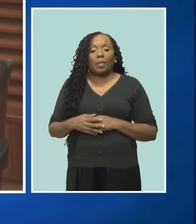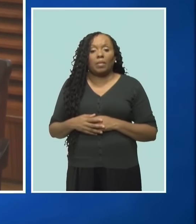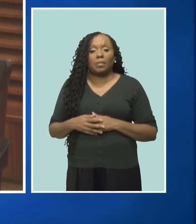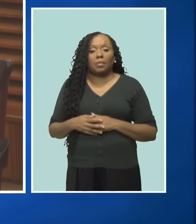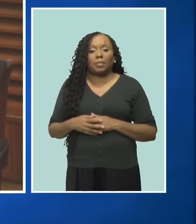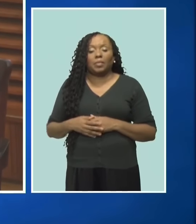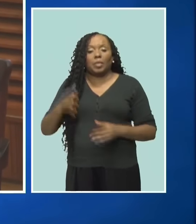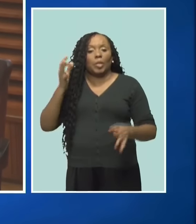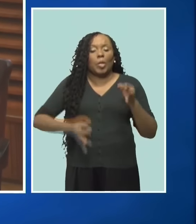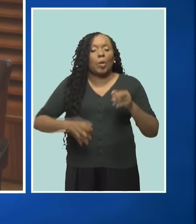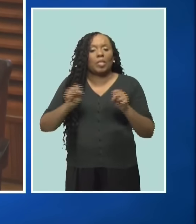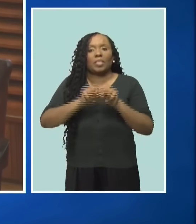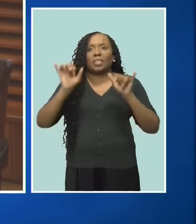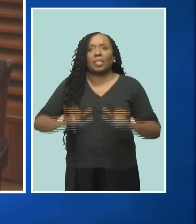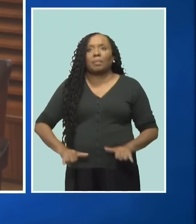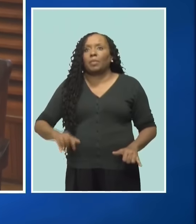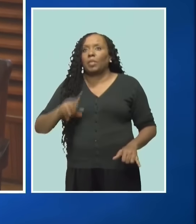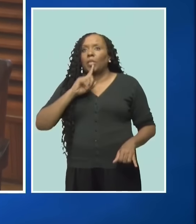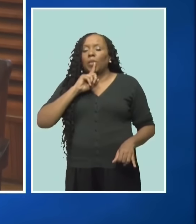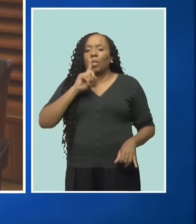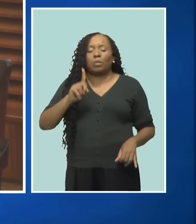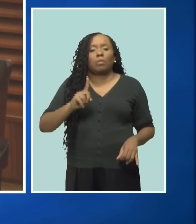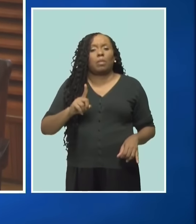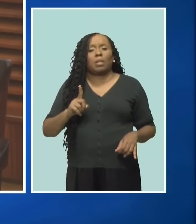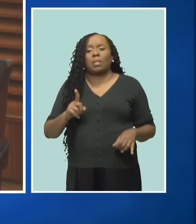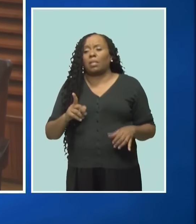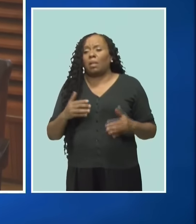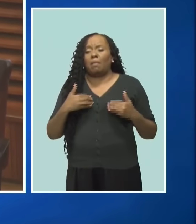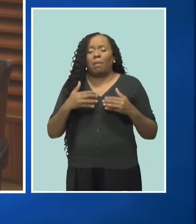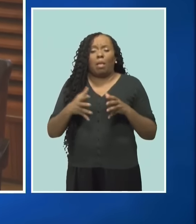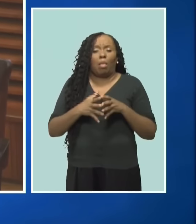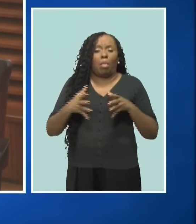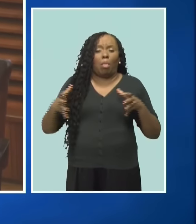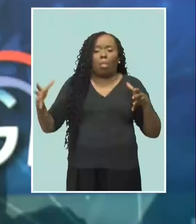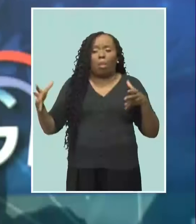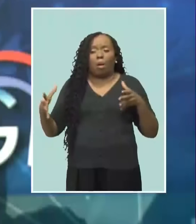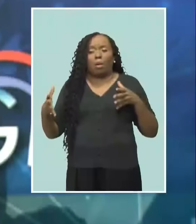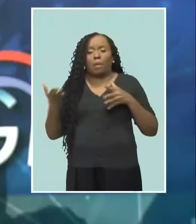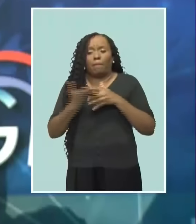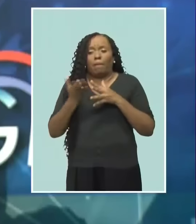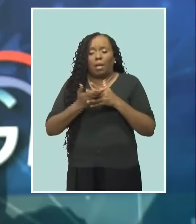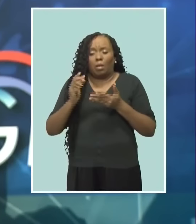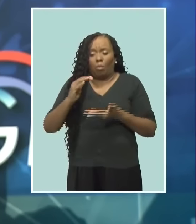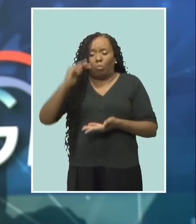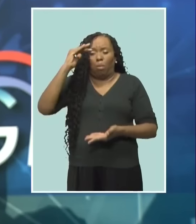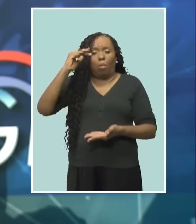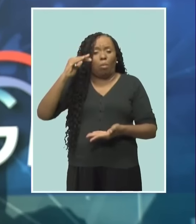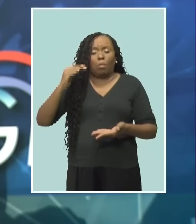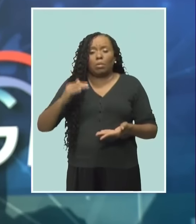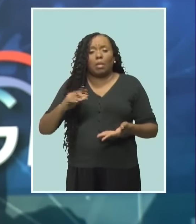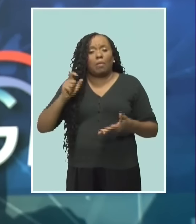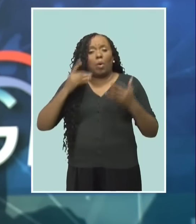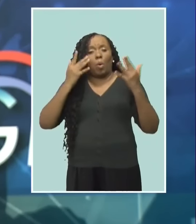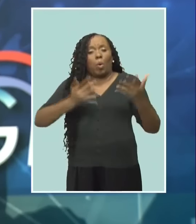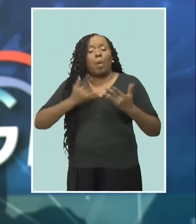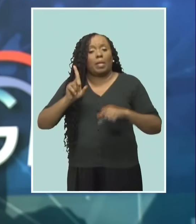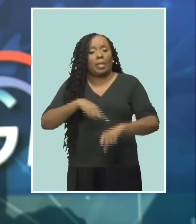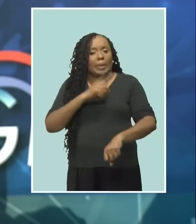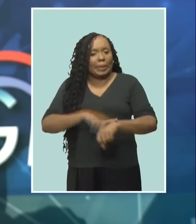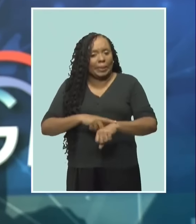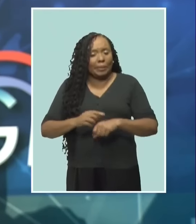magistrate's court system is really so backed up in most of the countries. Meanwhile, the Barbados Bar